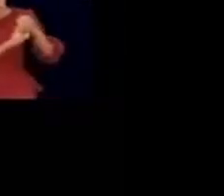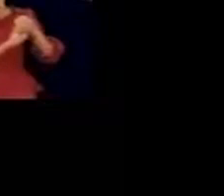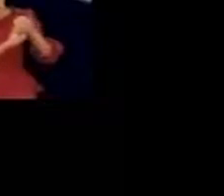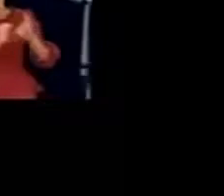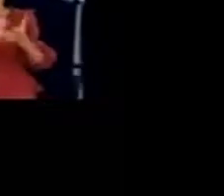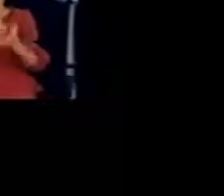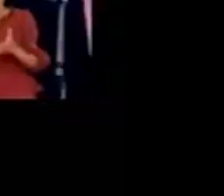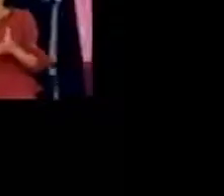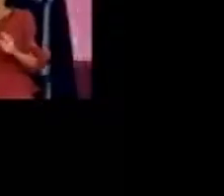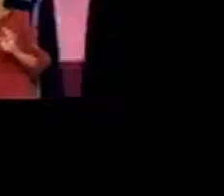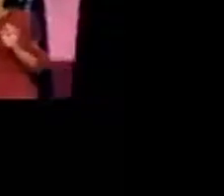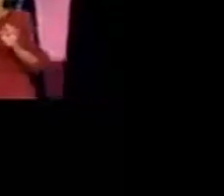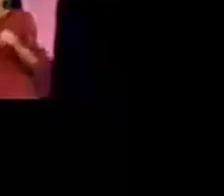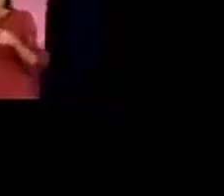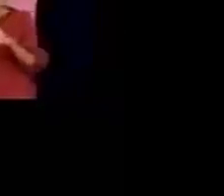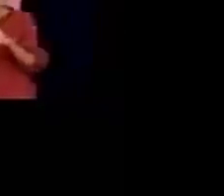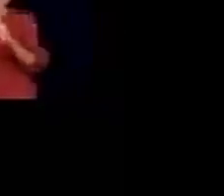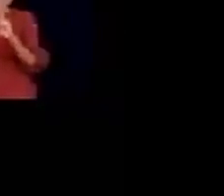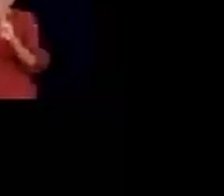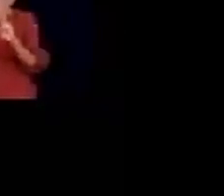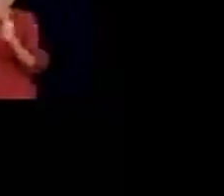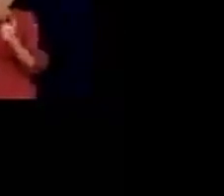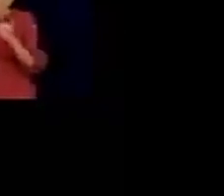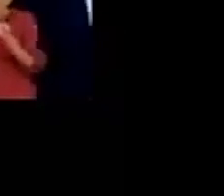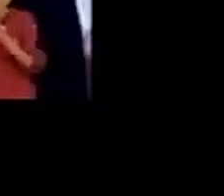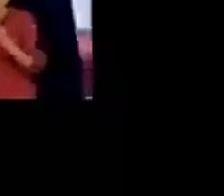anchor that you could hold on to.